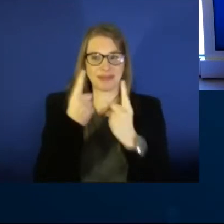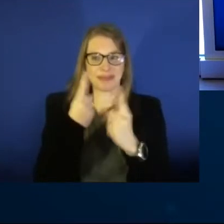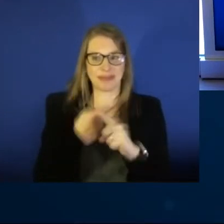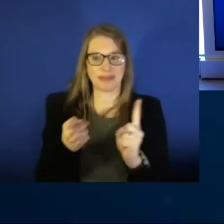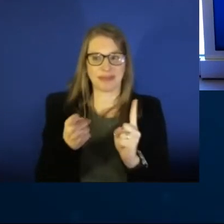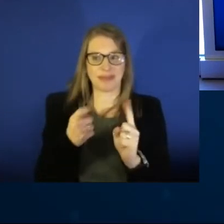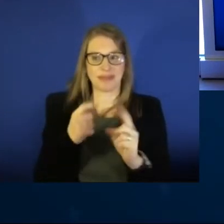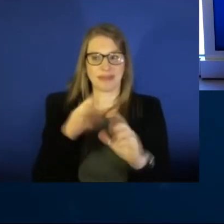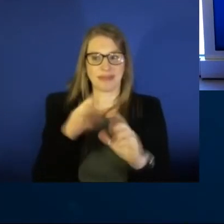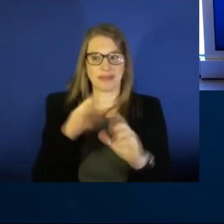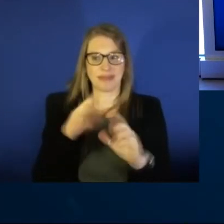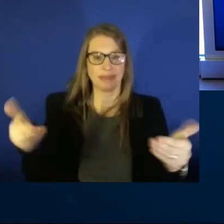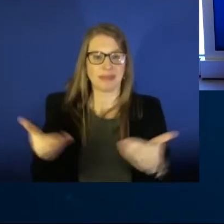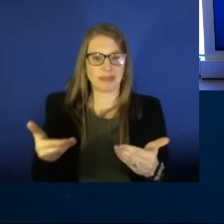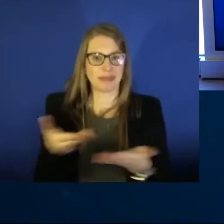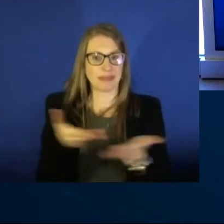please.